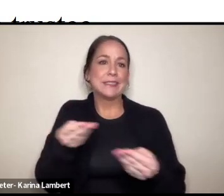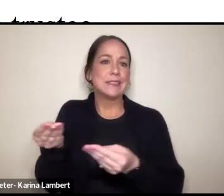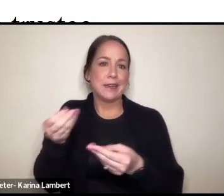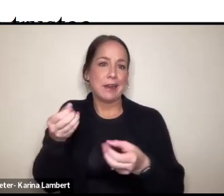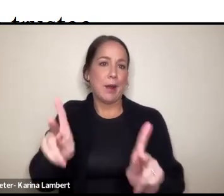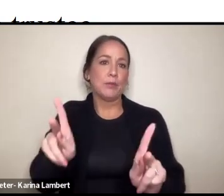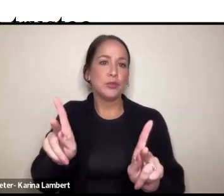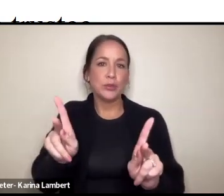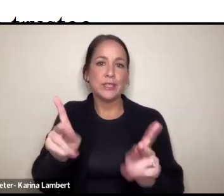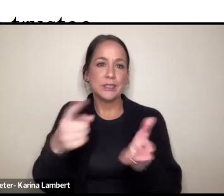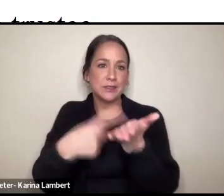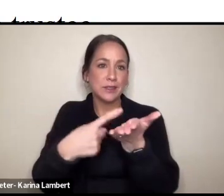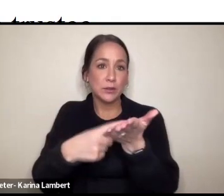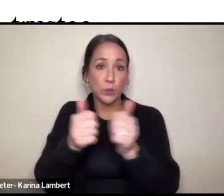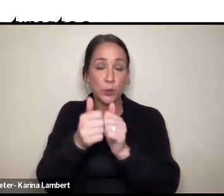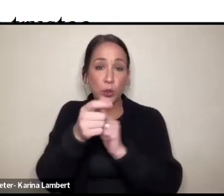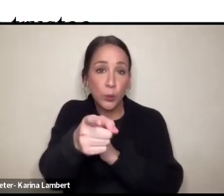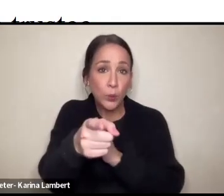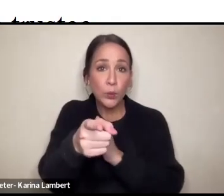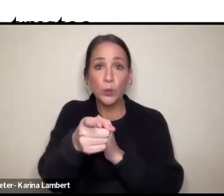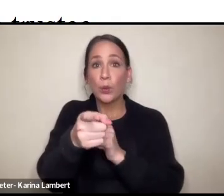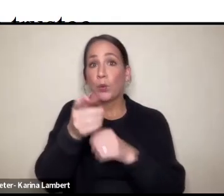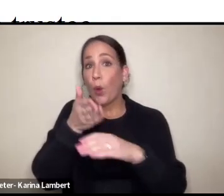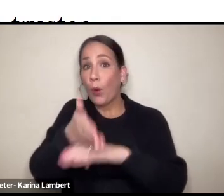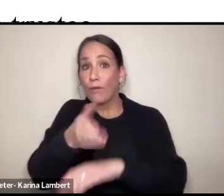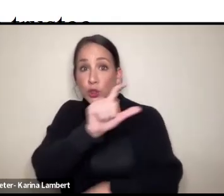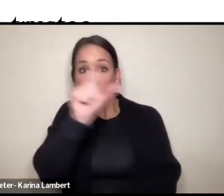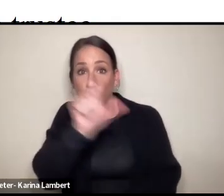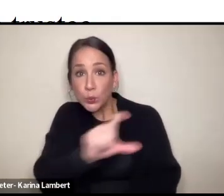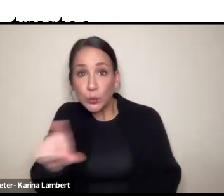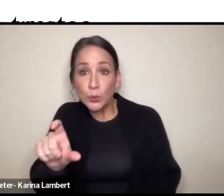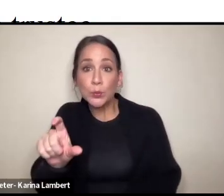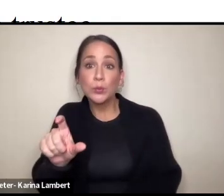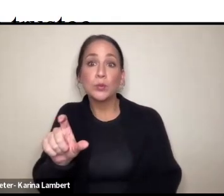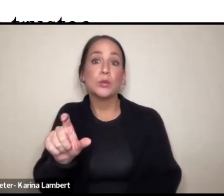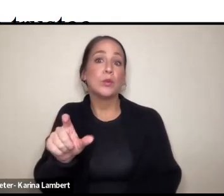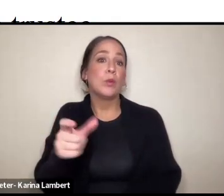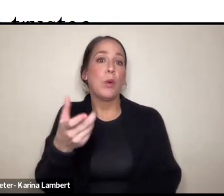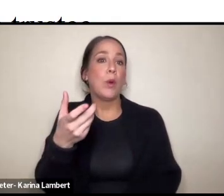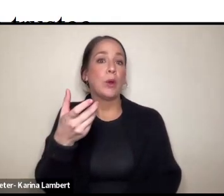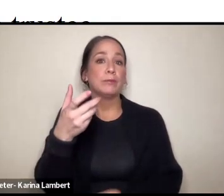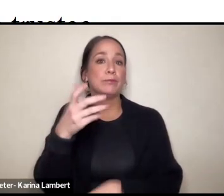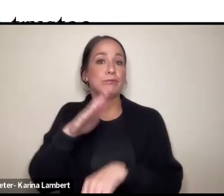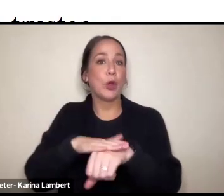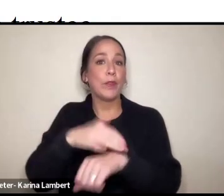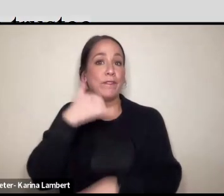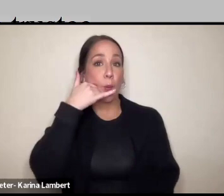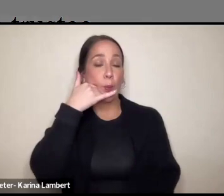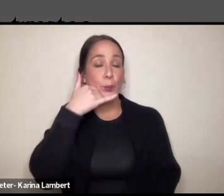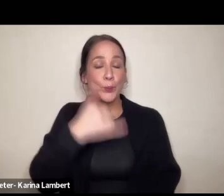to talk to you, whether it's over Zoom or over a telephone. So next slide, please.